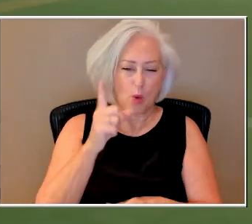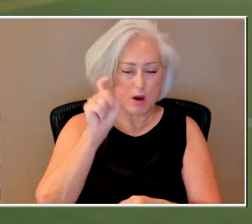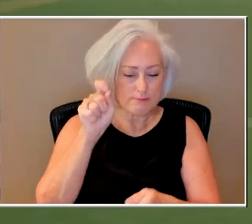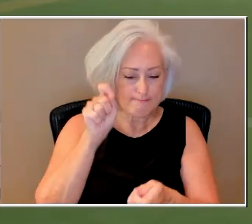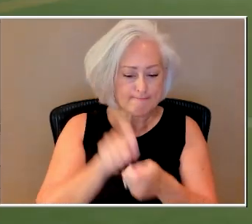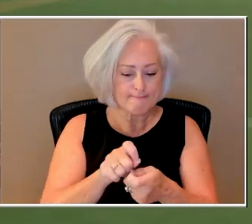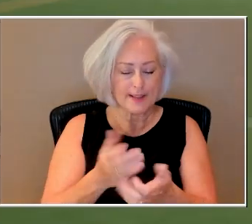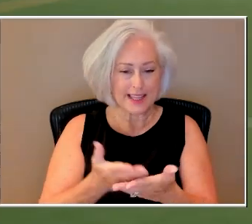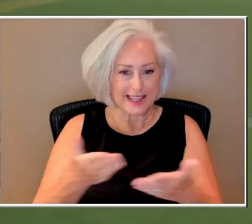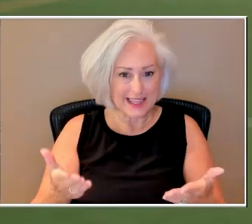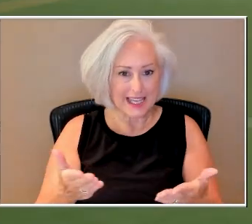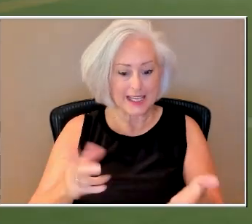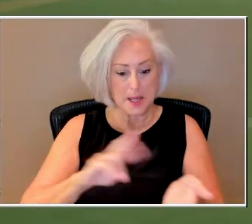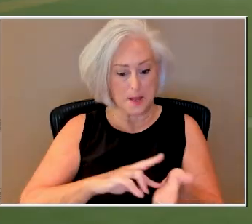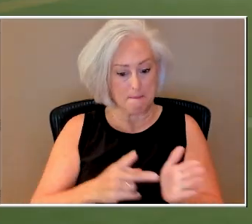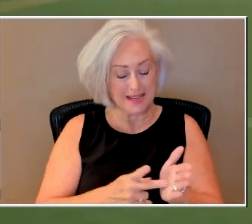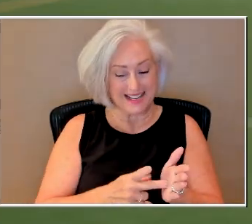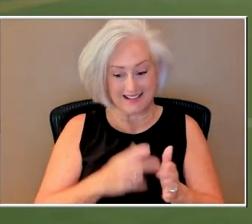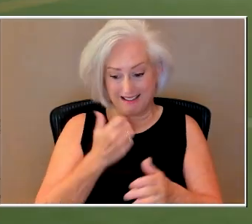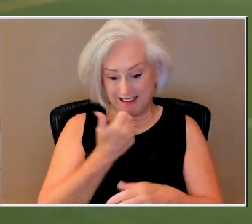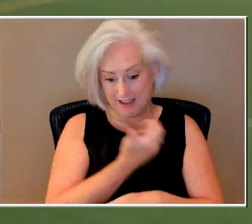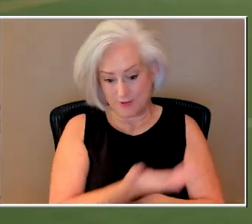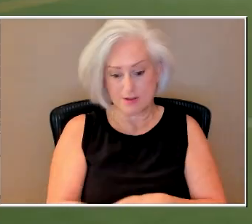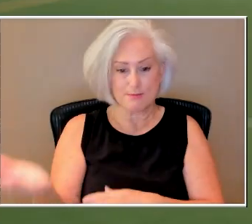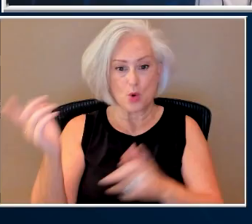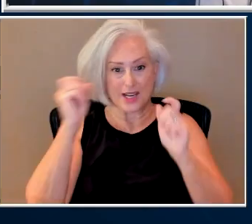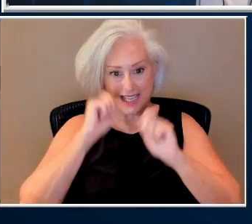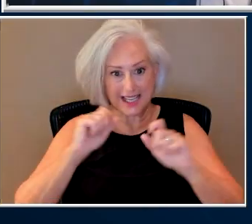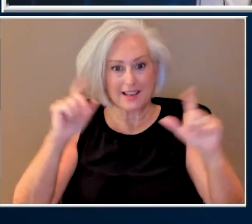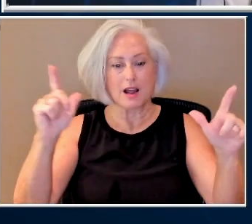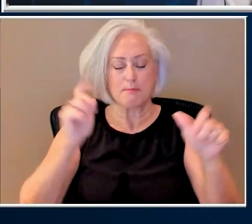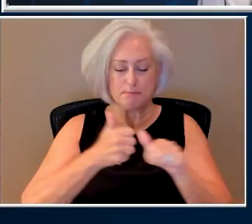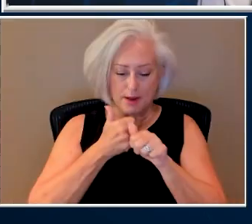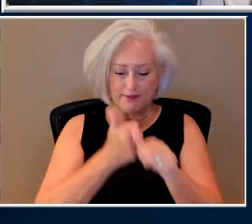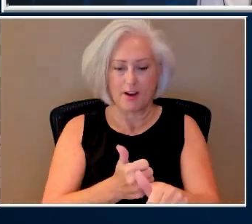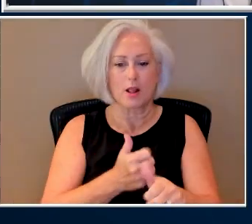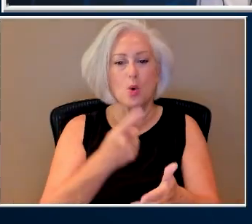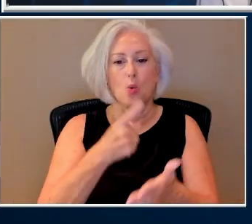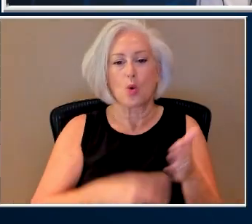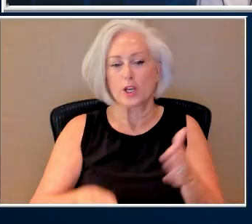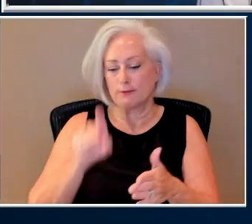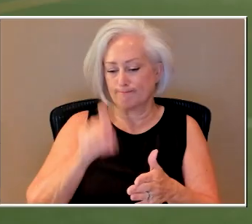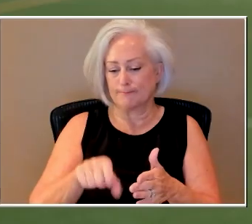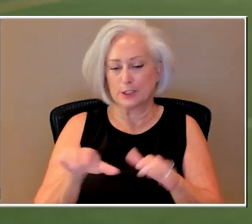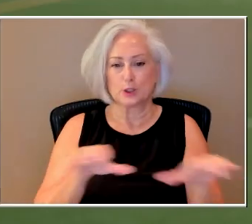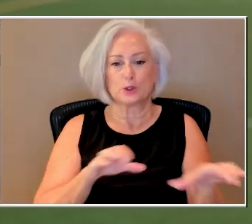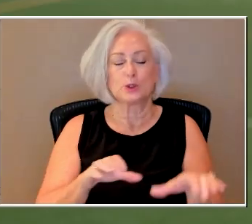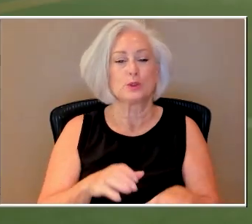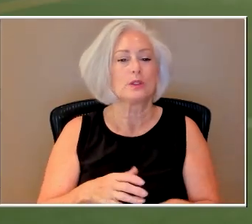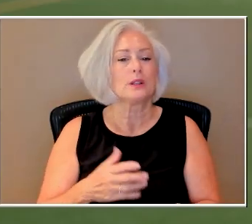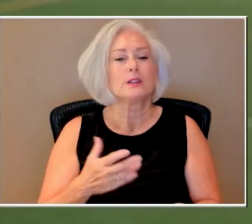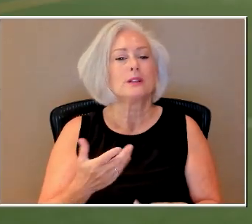able to get up every day and do what you're supposed to do. What's been the most rewarding?